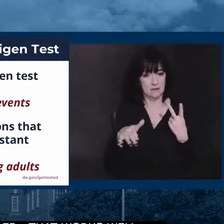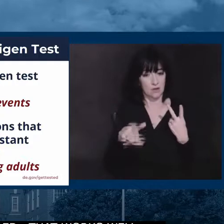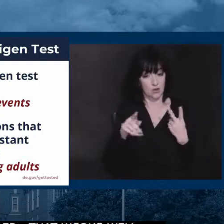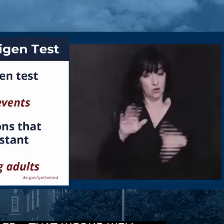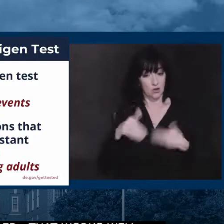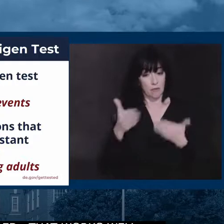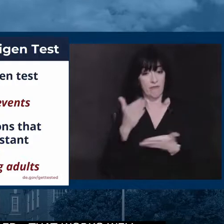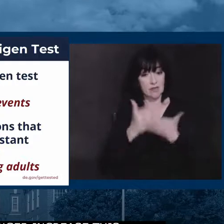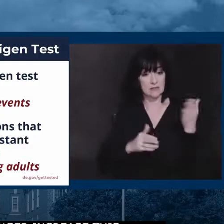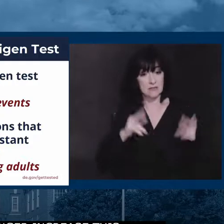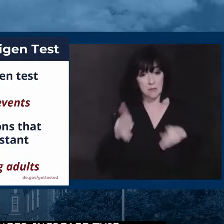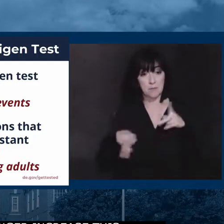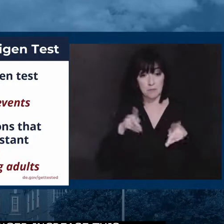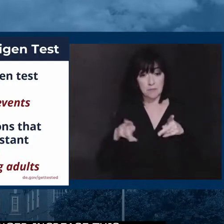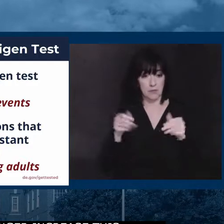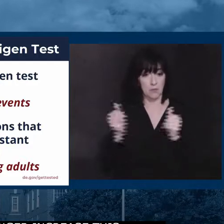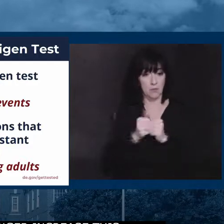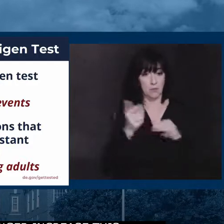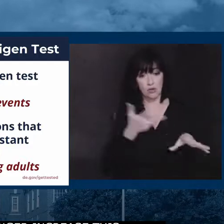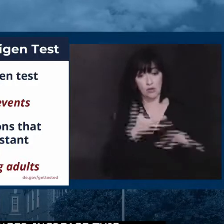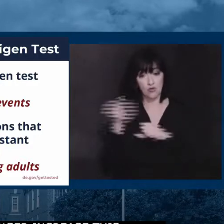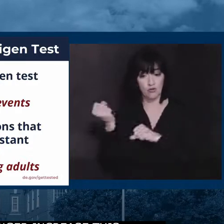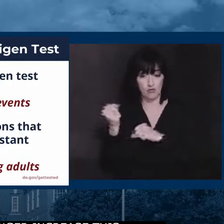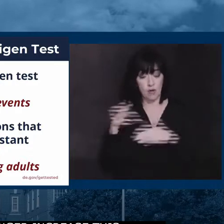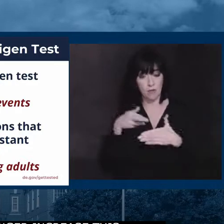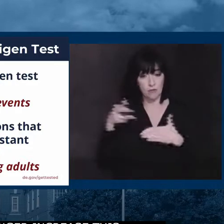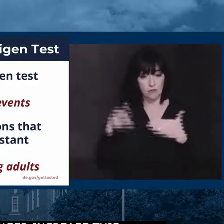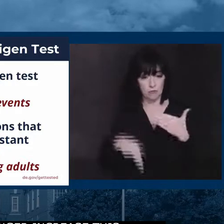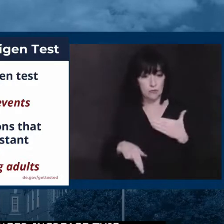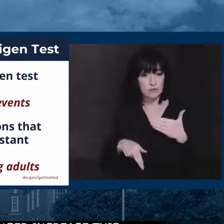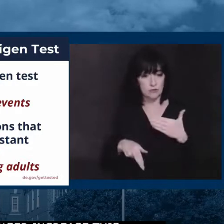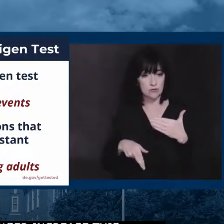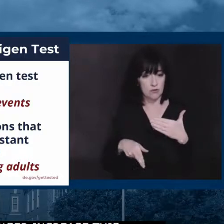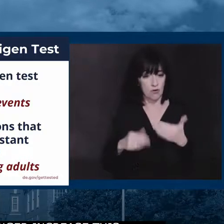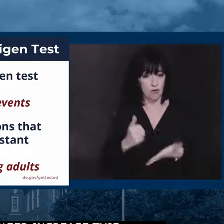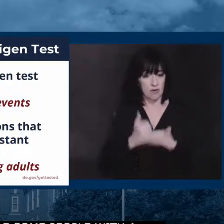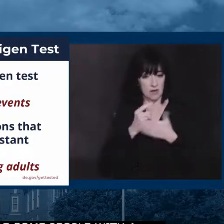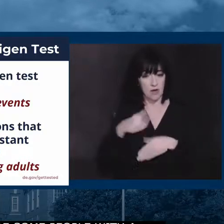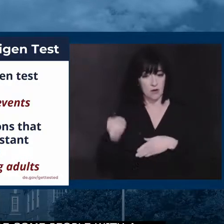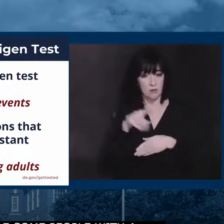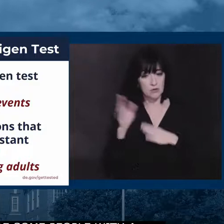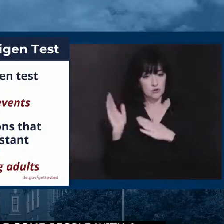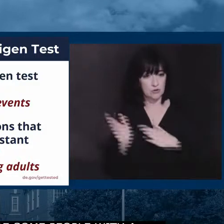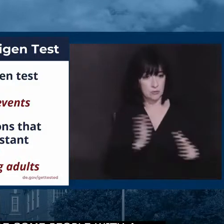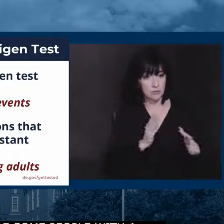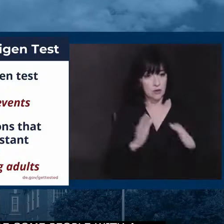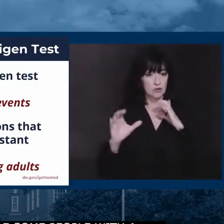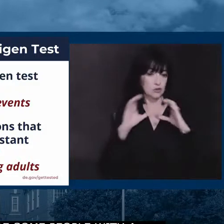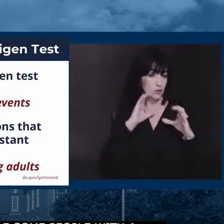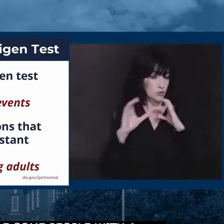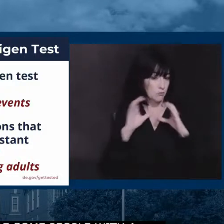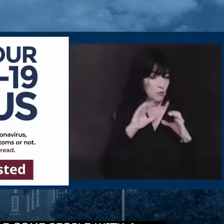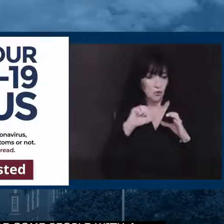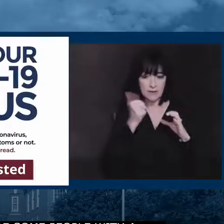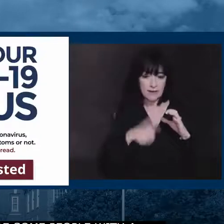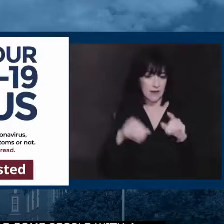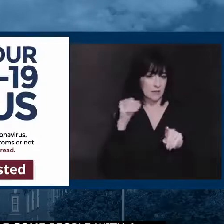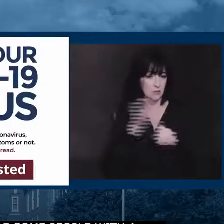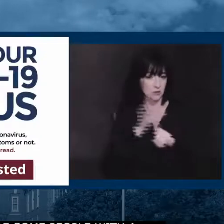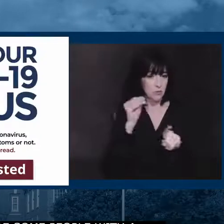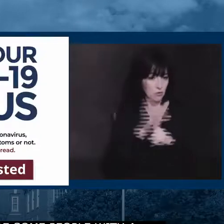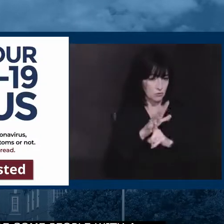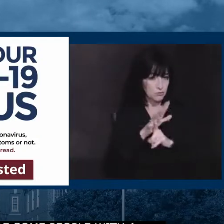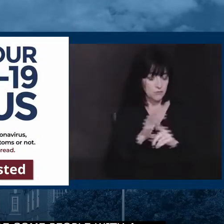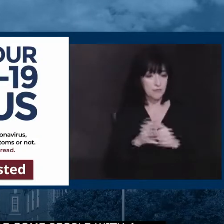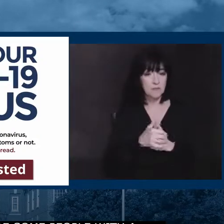people with a rapid result, that should help them in preparing and communicating with any potential exposures. As